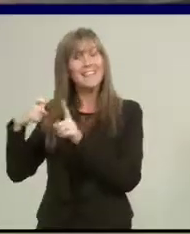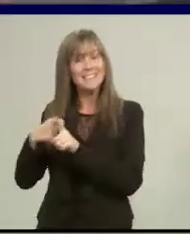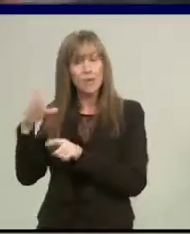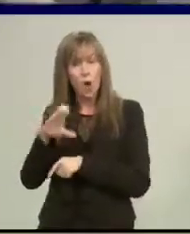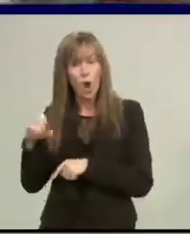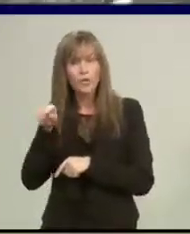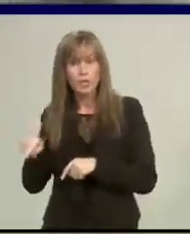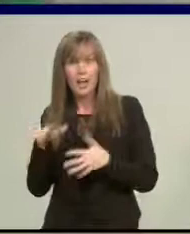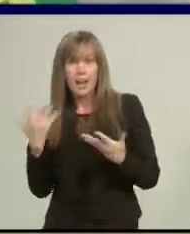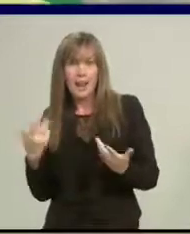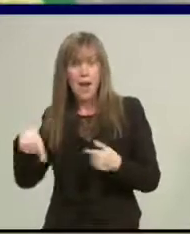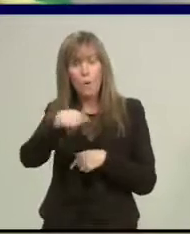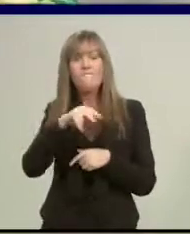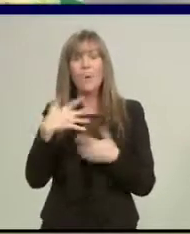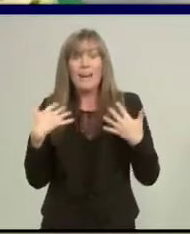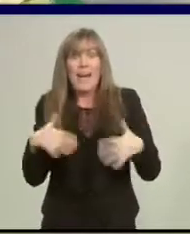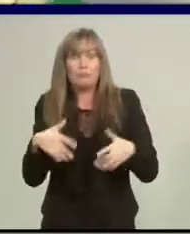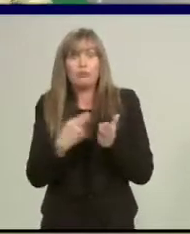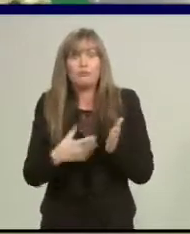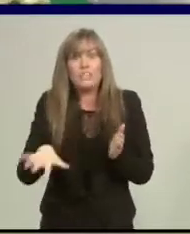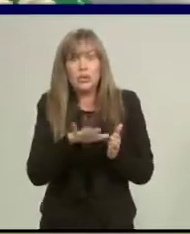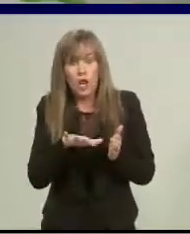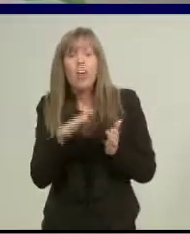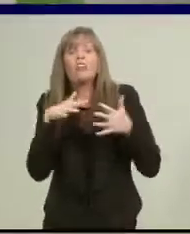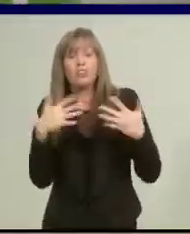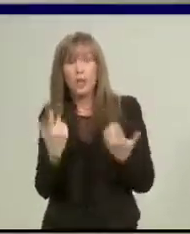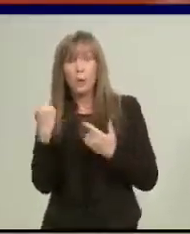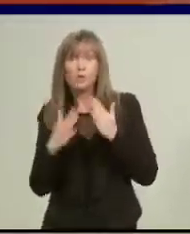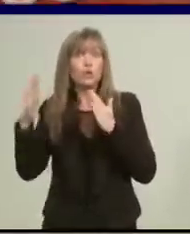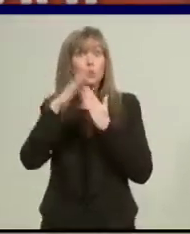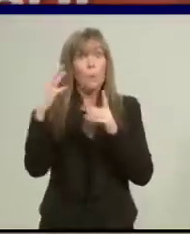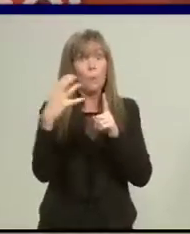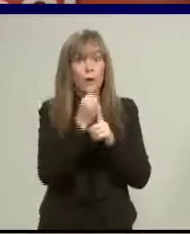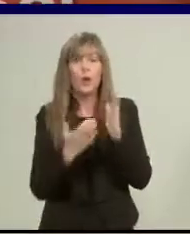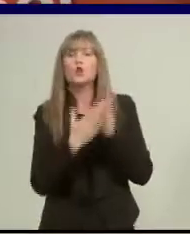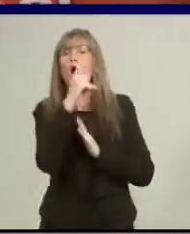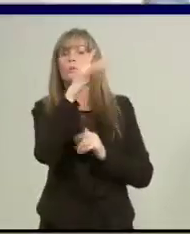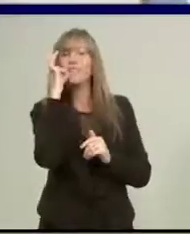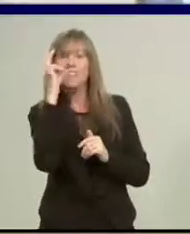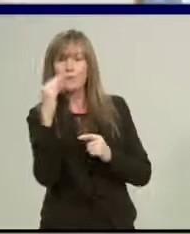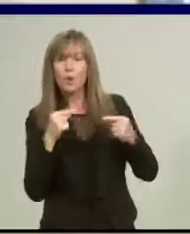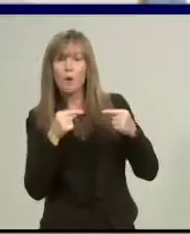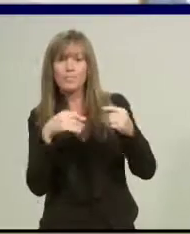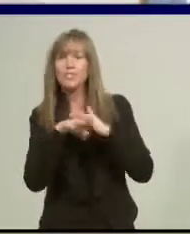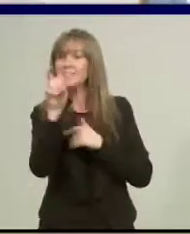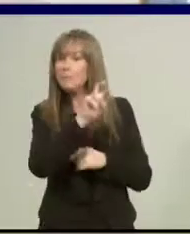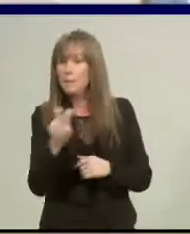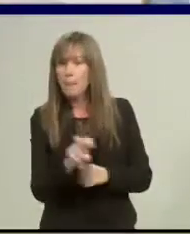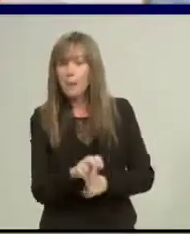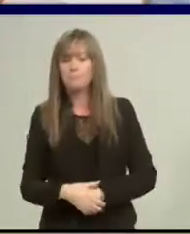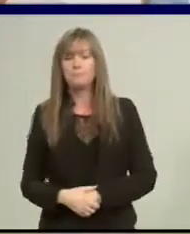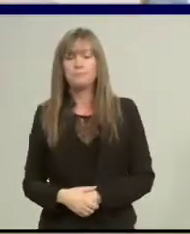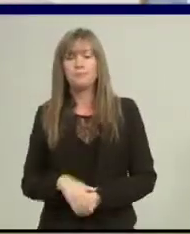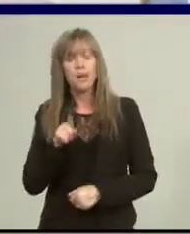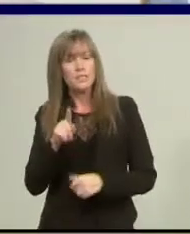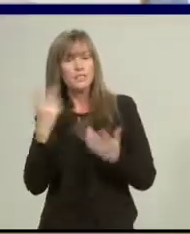for Canterbury's regional title. The top school will then head to Auckland for the Nationals in September. It's all about a realism of trying